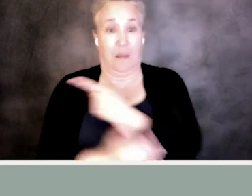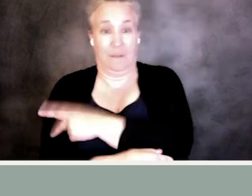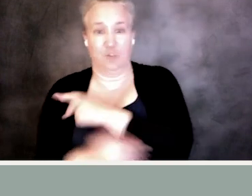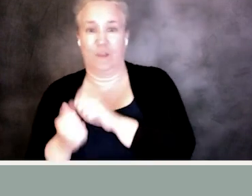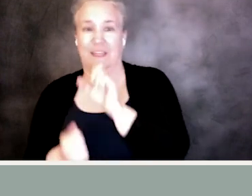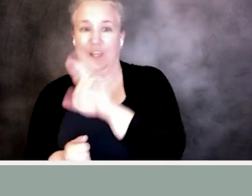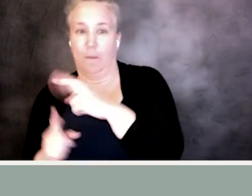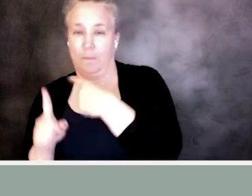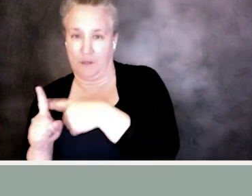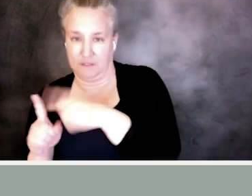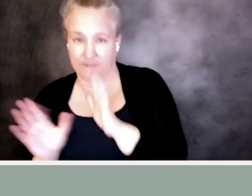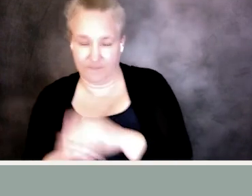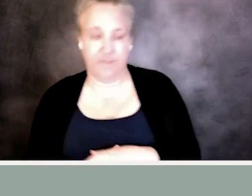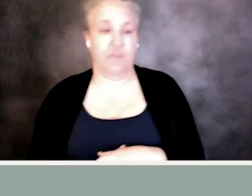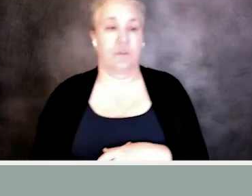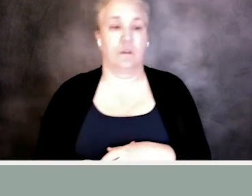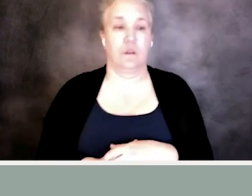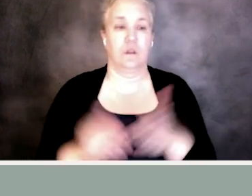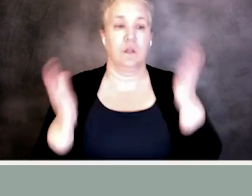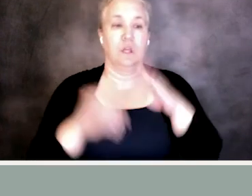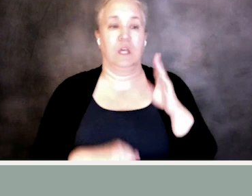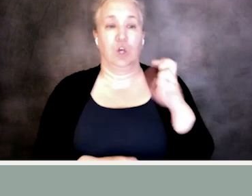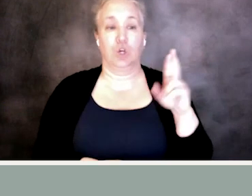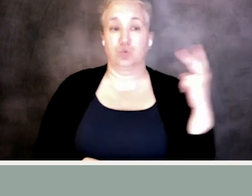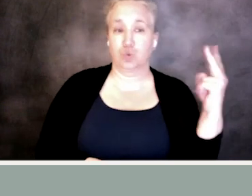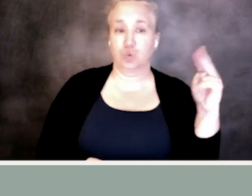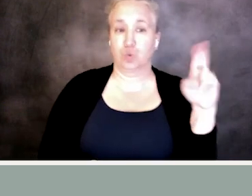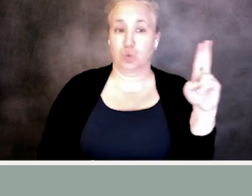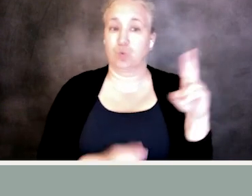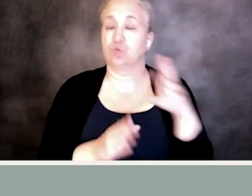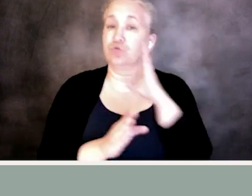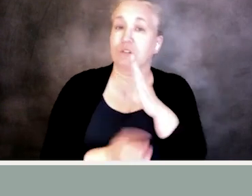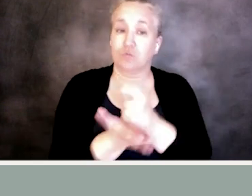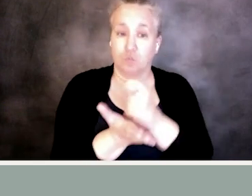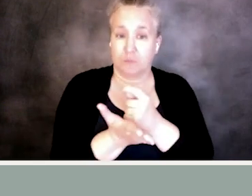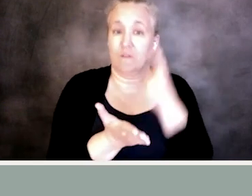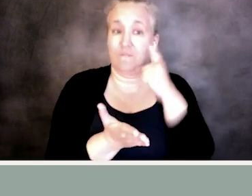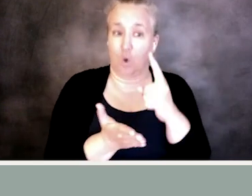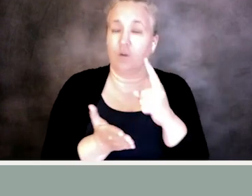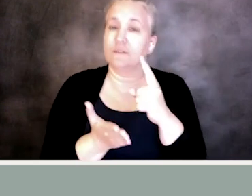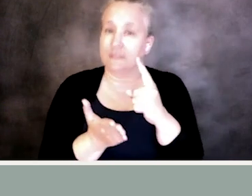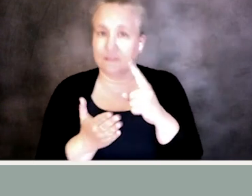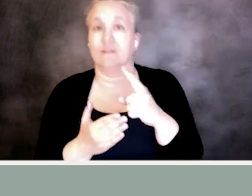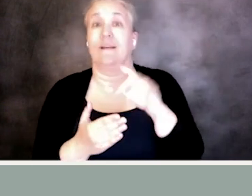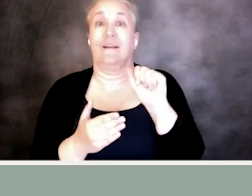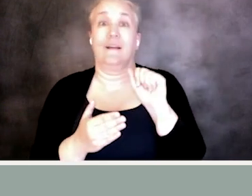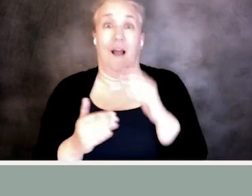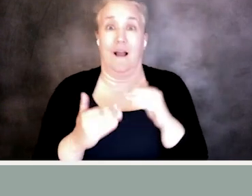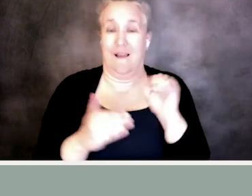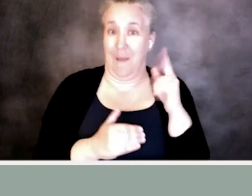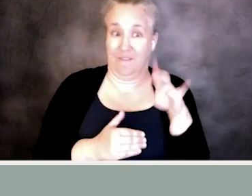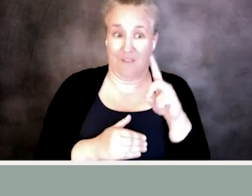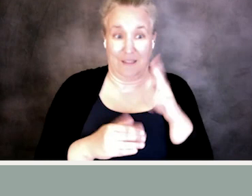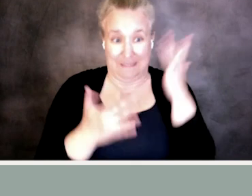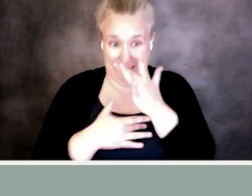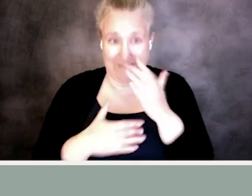disease. HER2 directed therapy for patients who have HER2 amplified disease. And now with Keynote